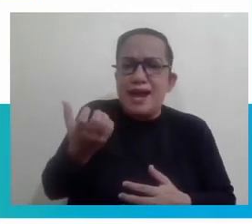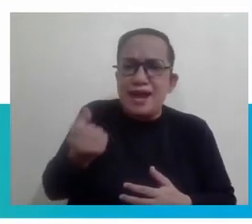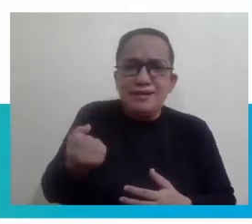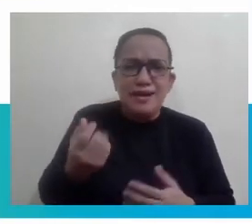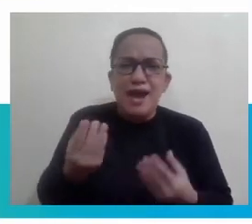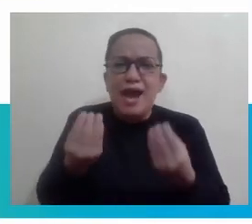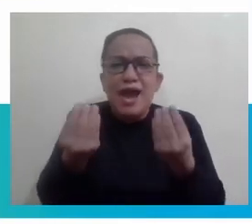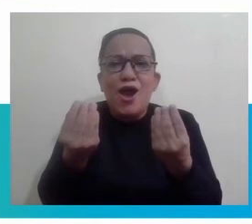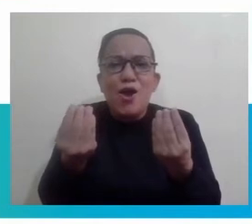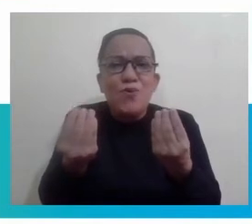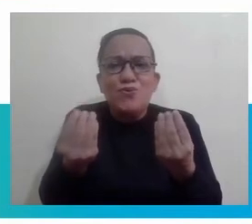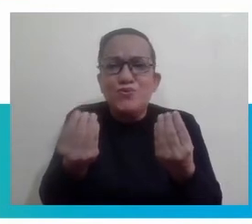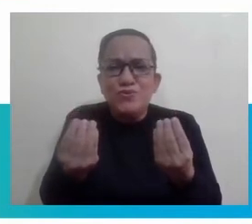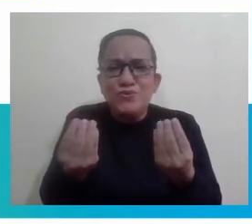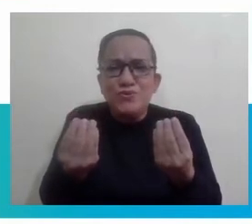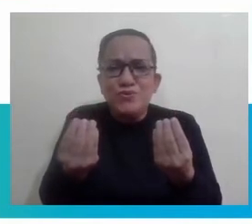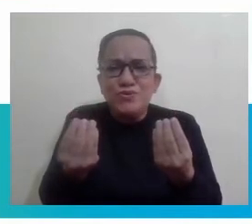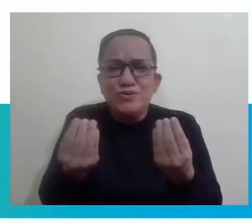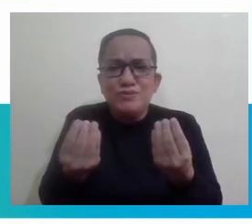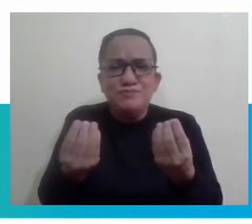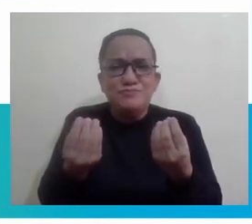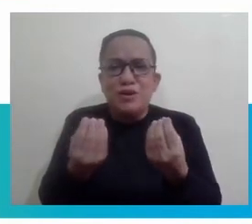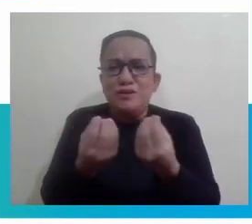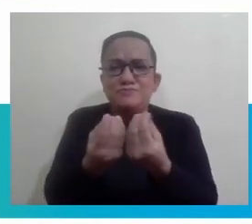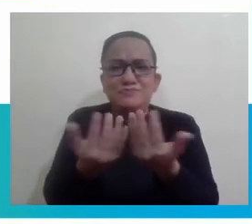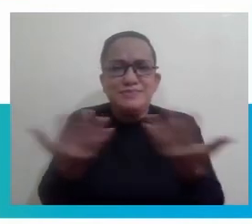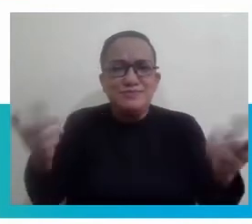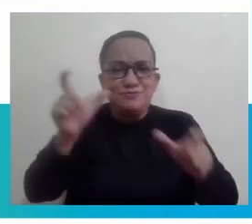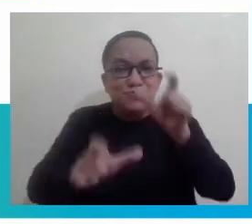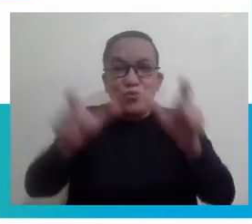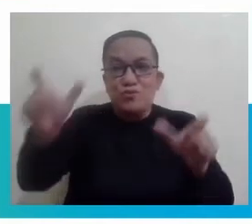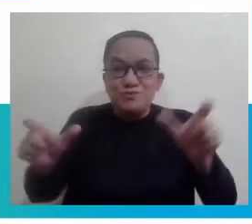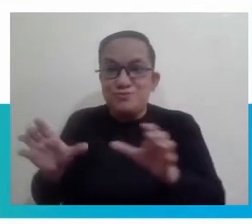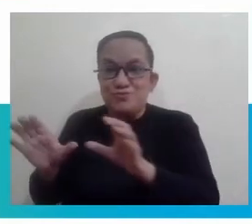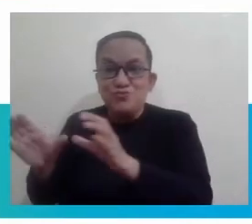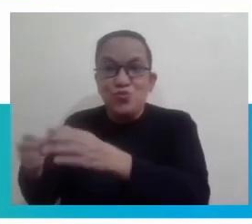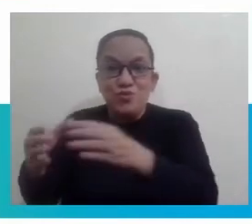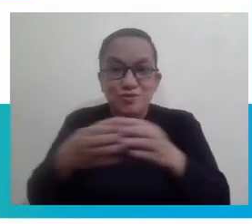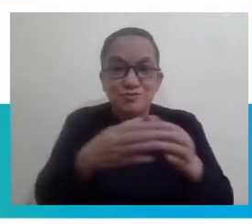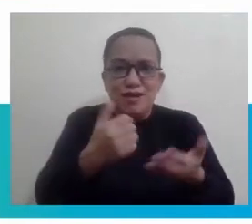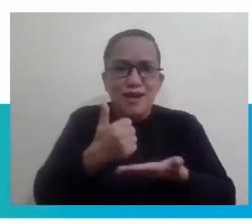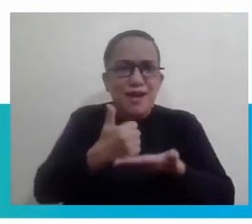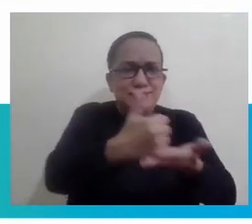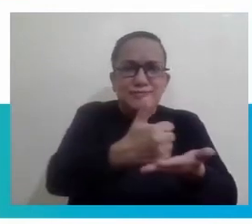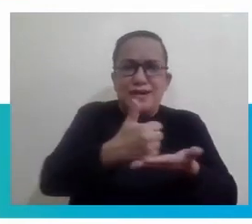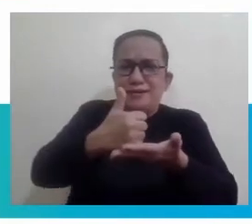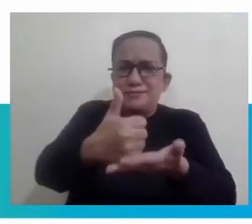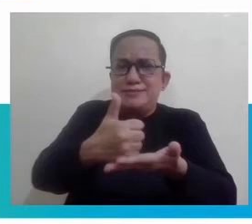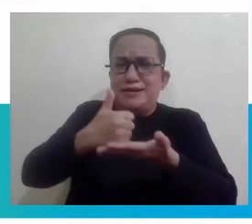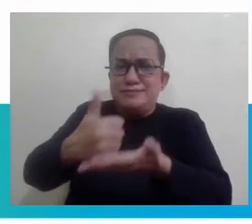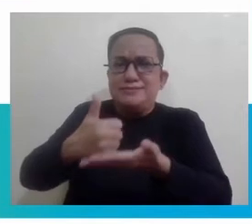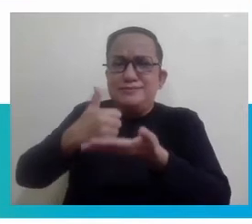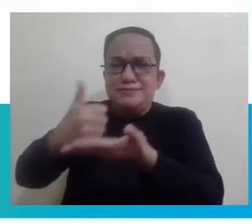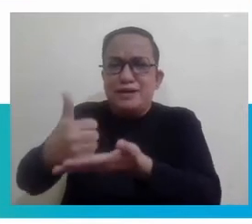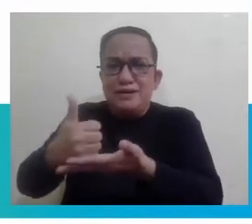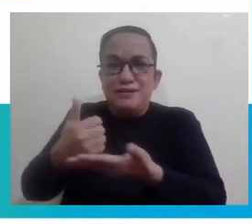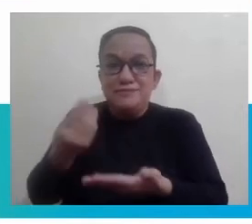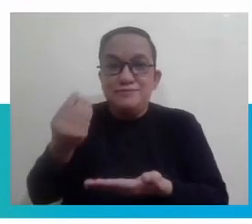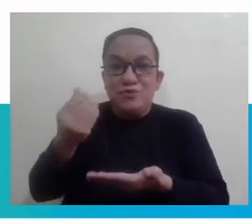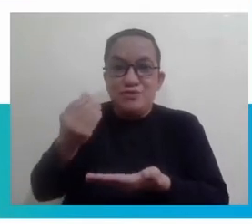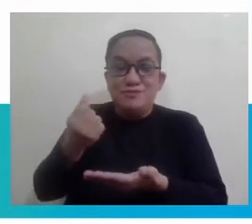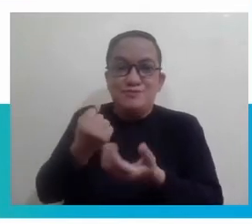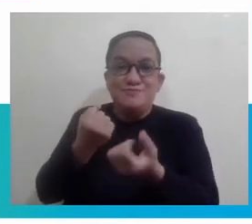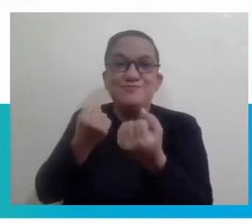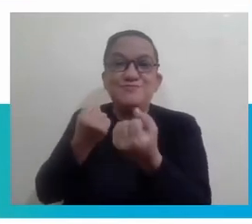a multi-stakeholder fund providing flexible finance facilities is fueled by strong partnerships,